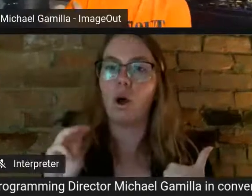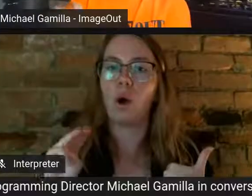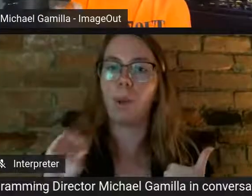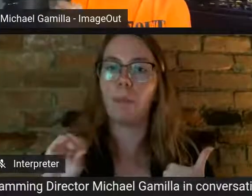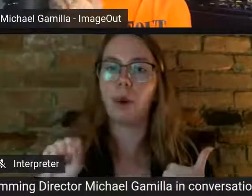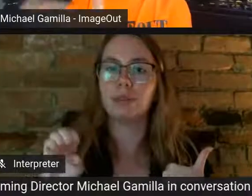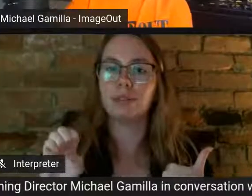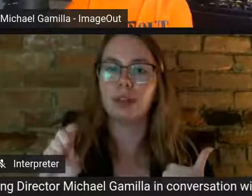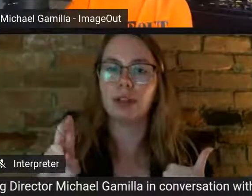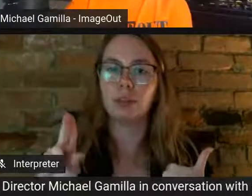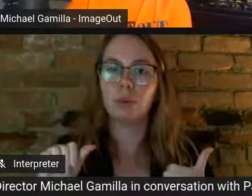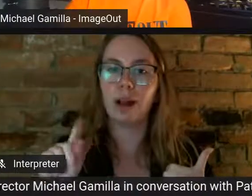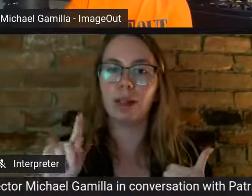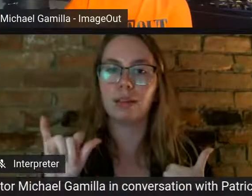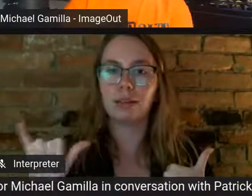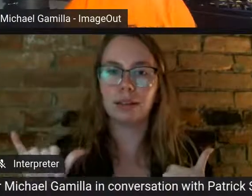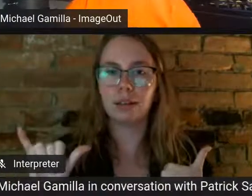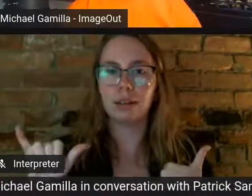nomenclature